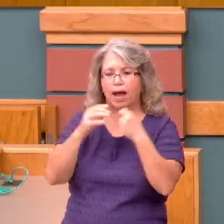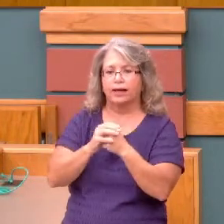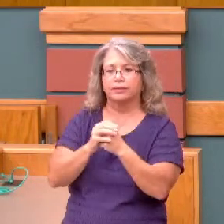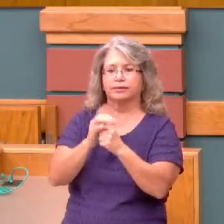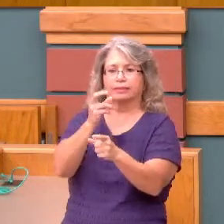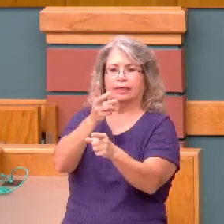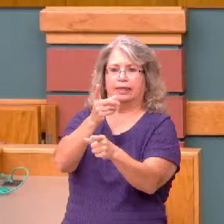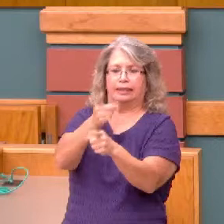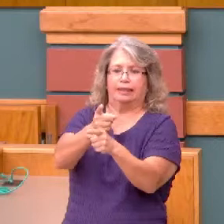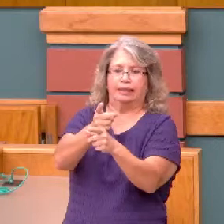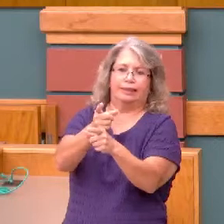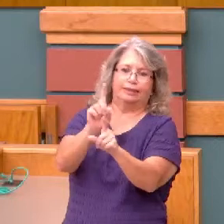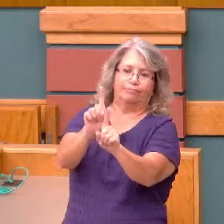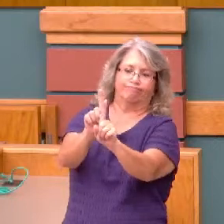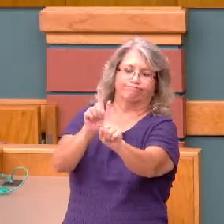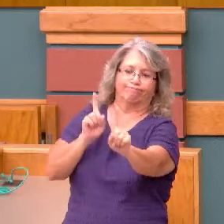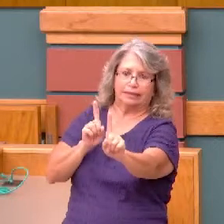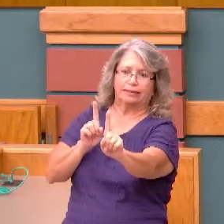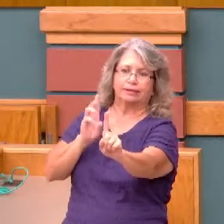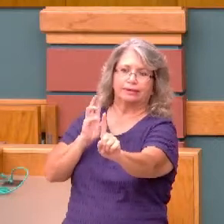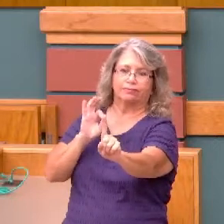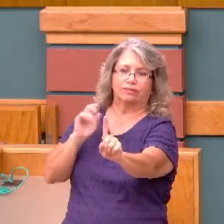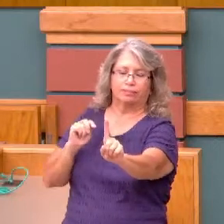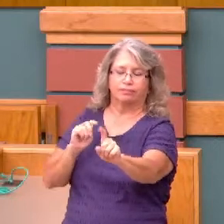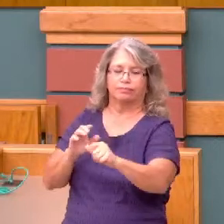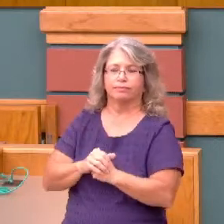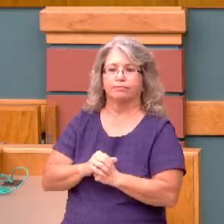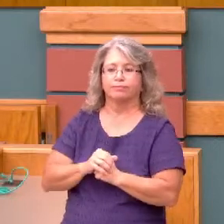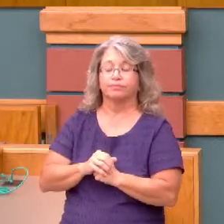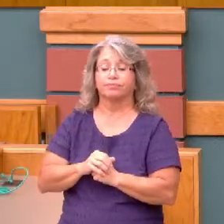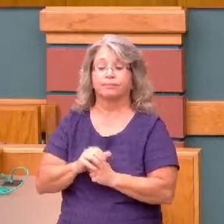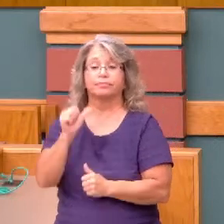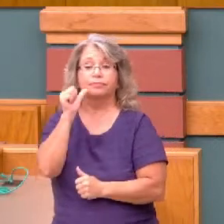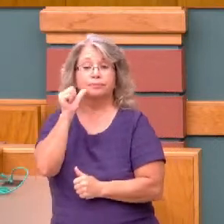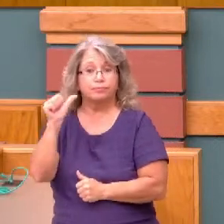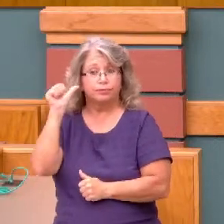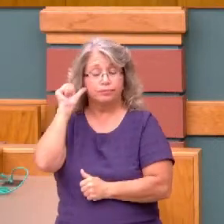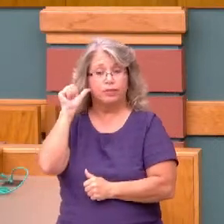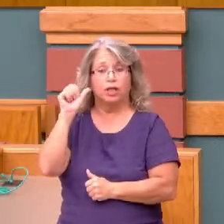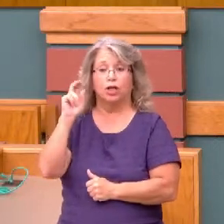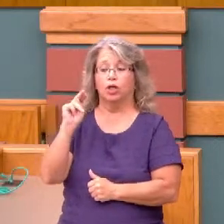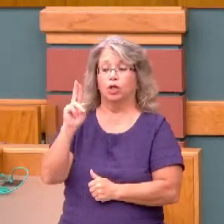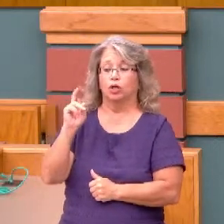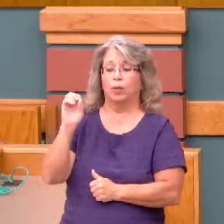of yesterday, the Nueces County has